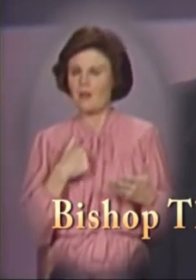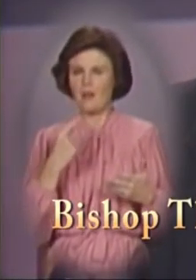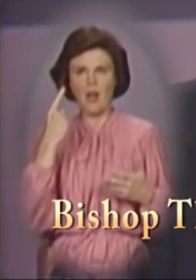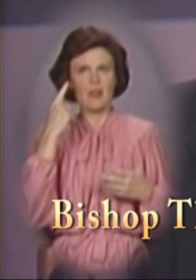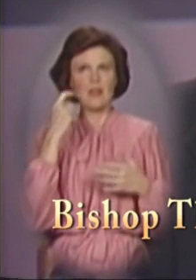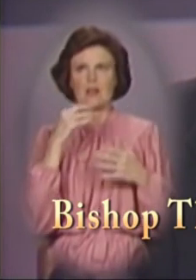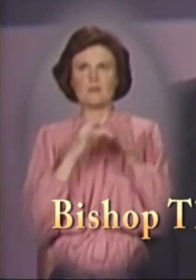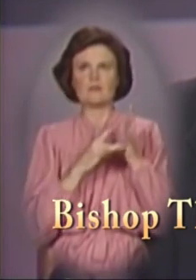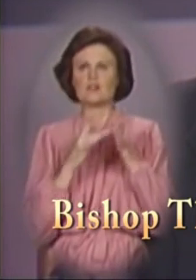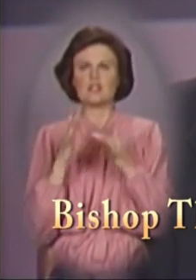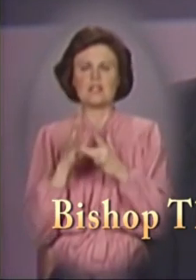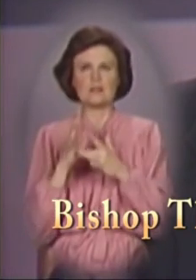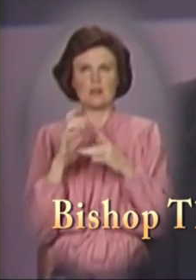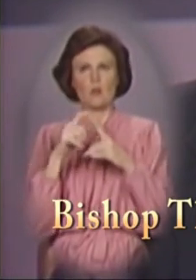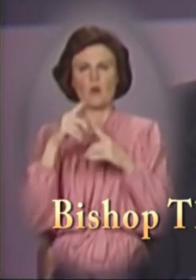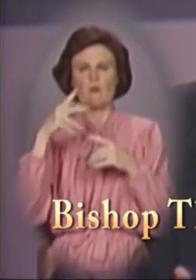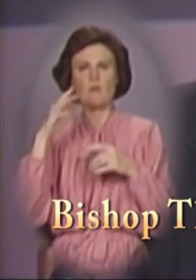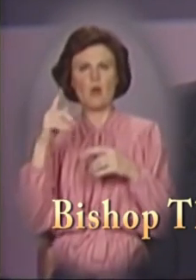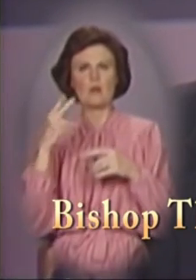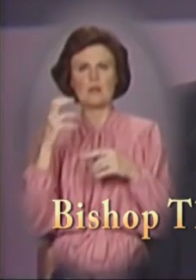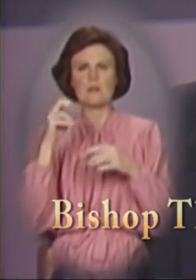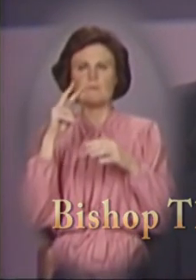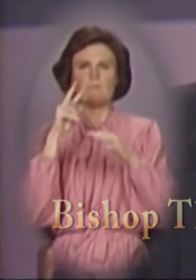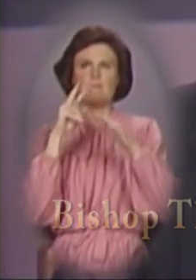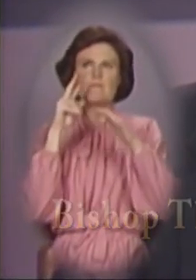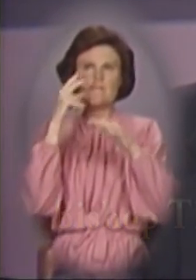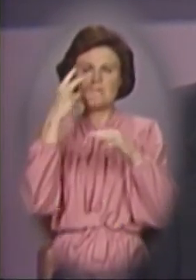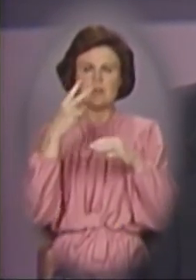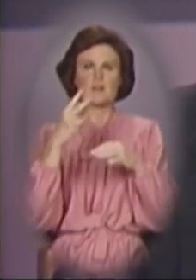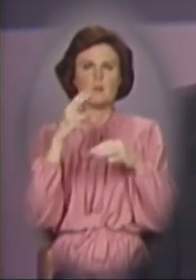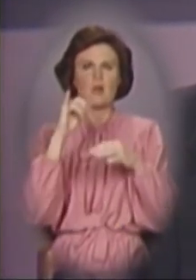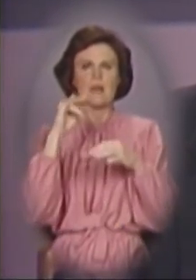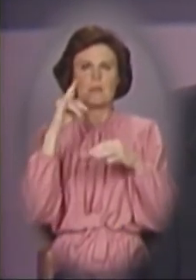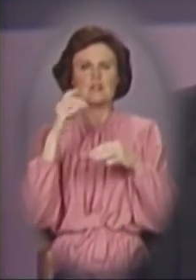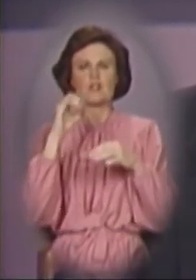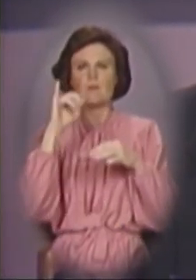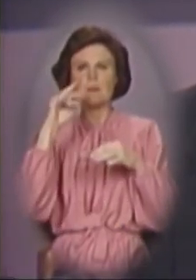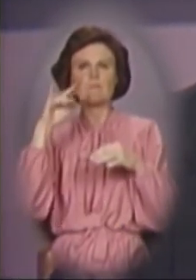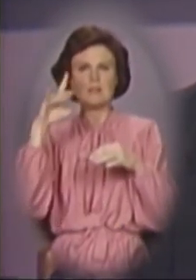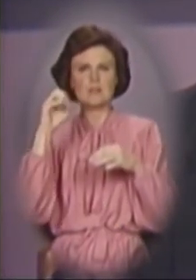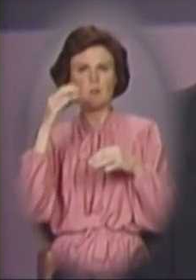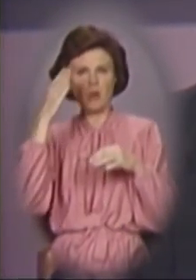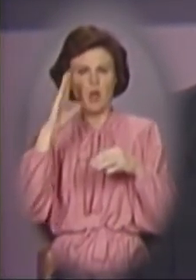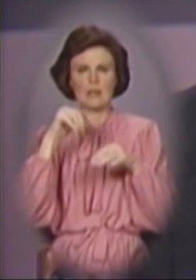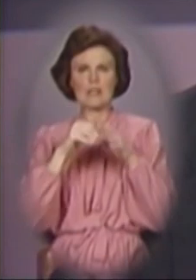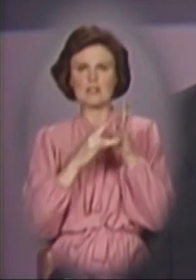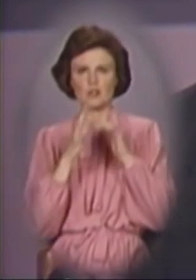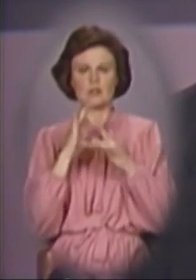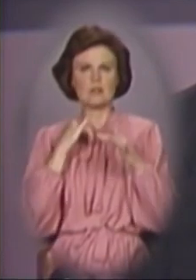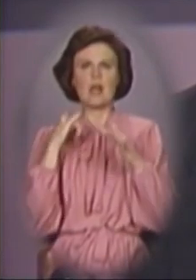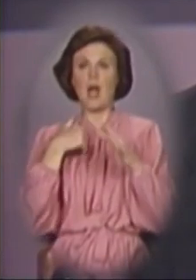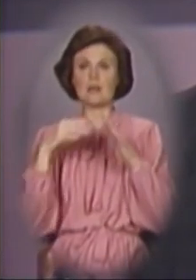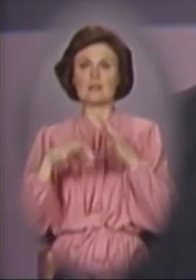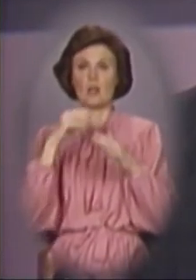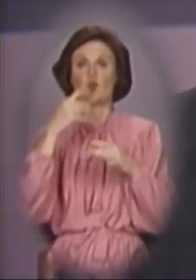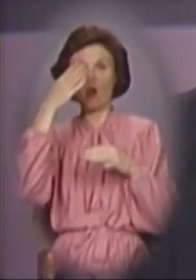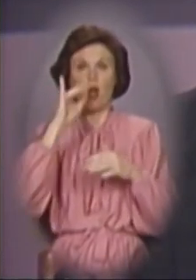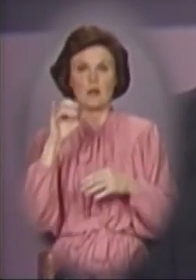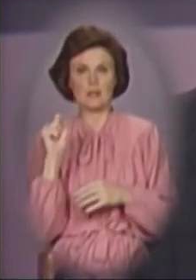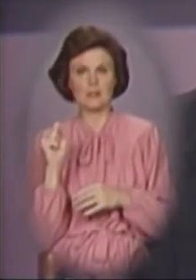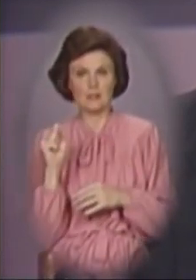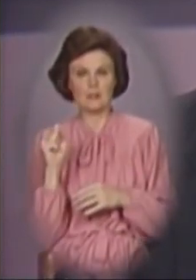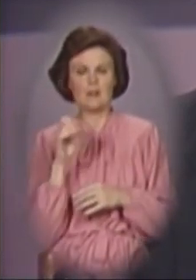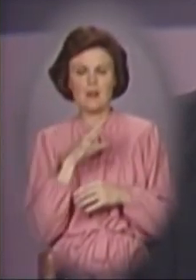I think of Jesus in the words of Paul. He's the visible image of the invisible God. And so in Jesus, I discover who God